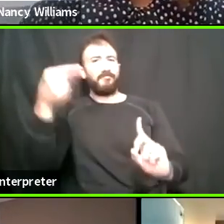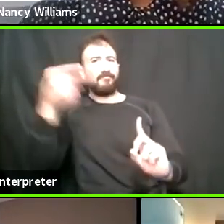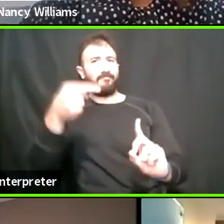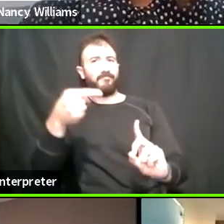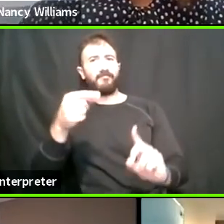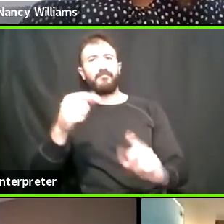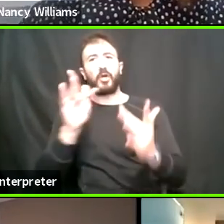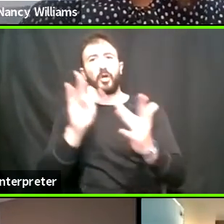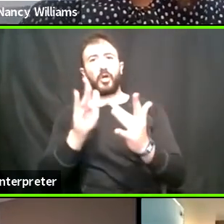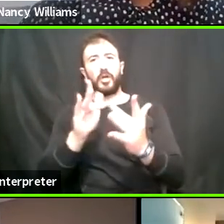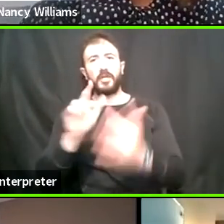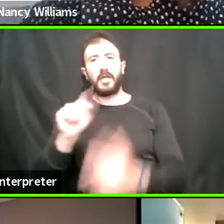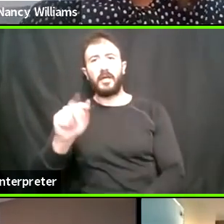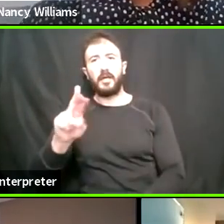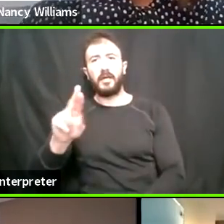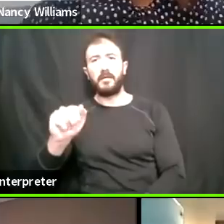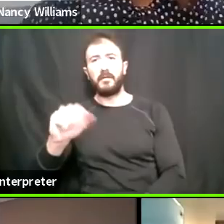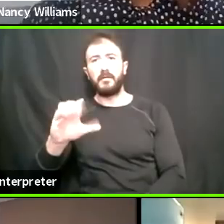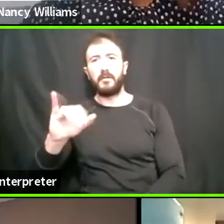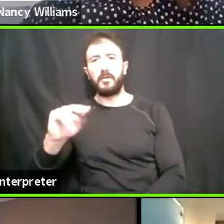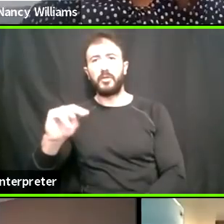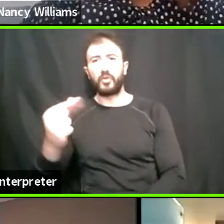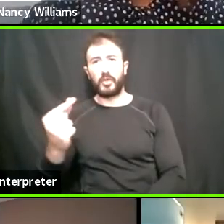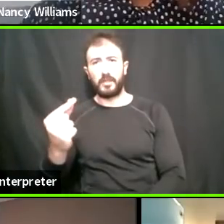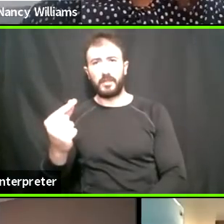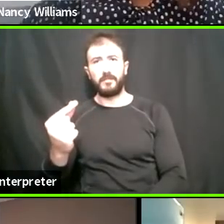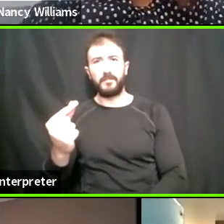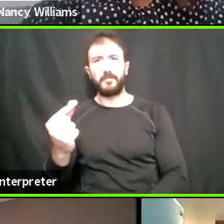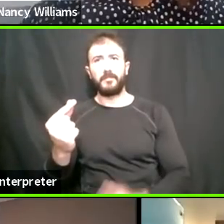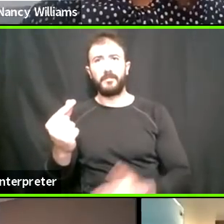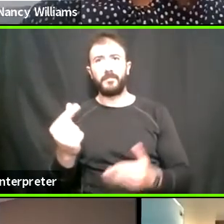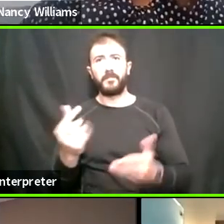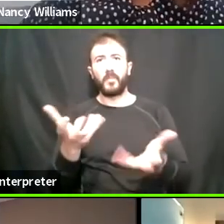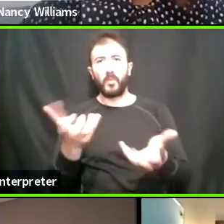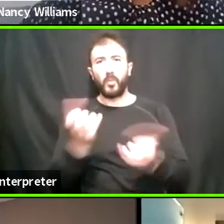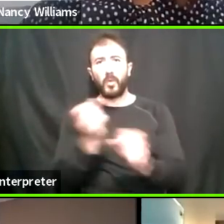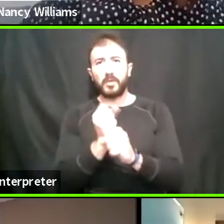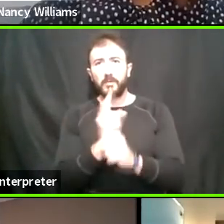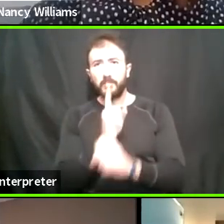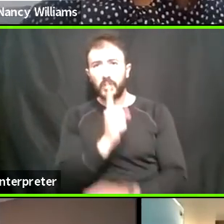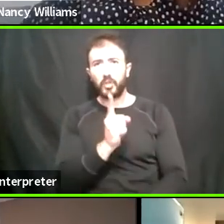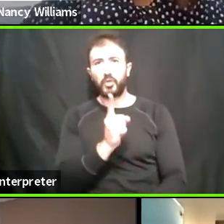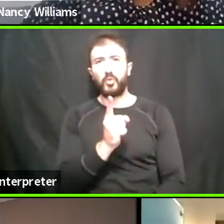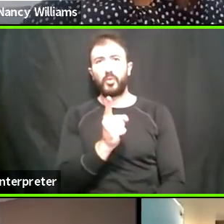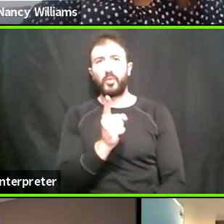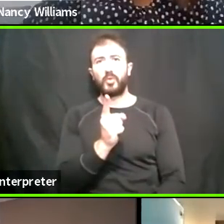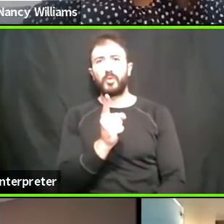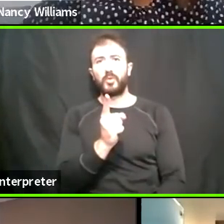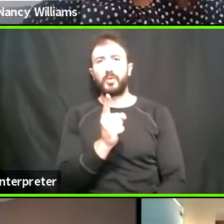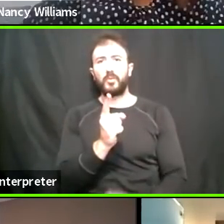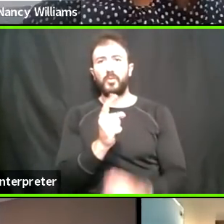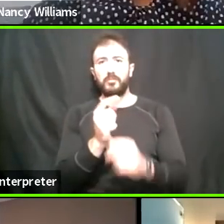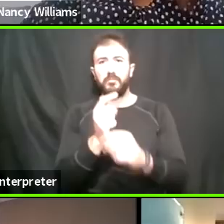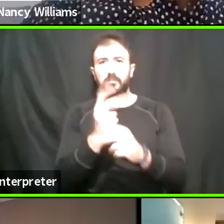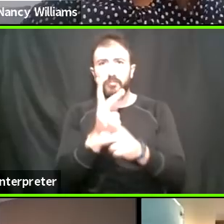And that is that we want to be very intentional and directed about how we would quarantine